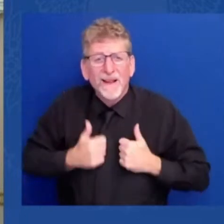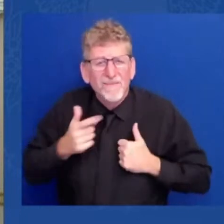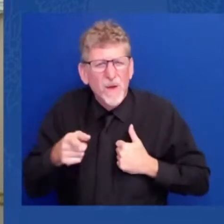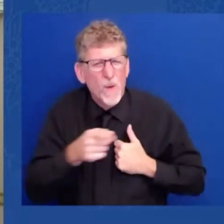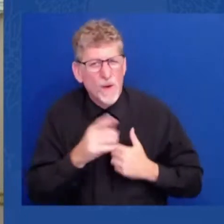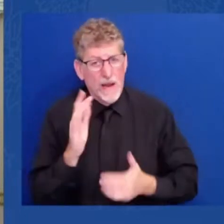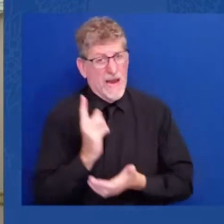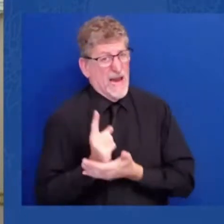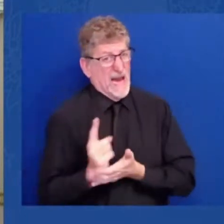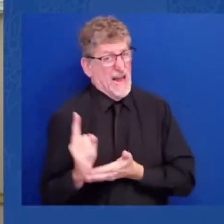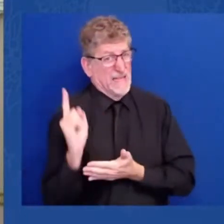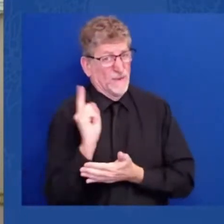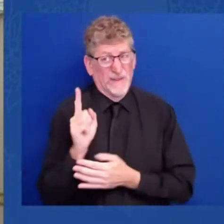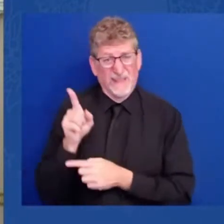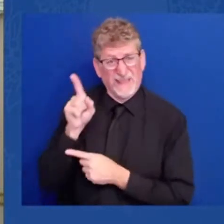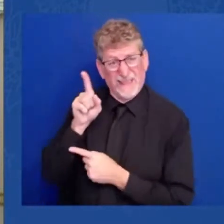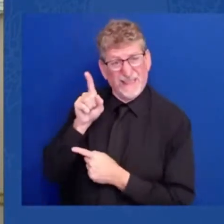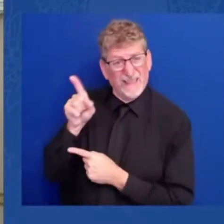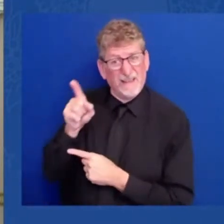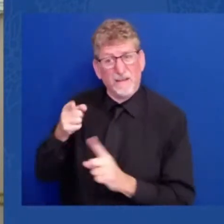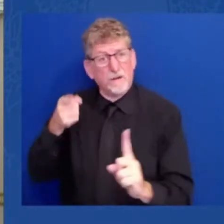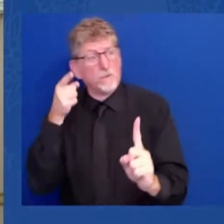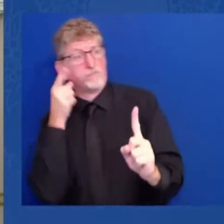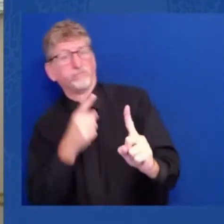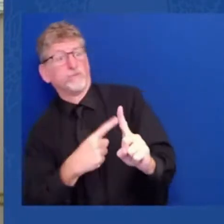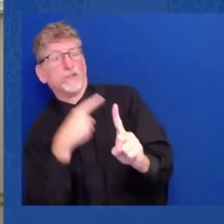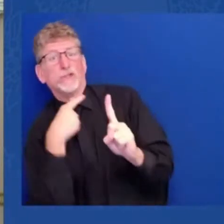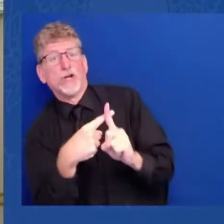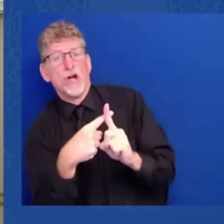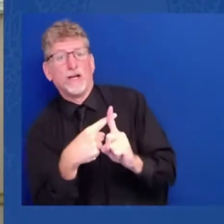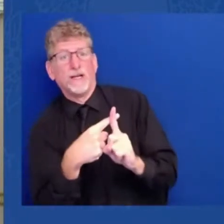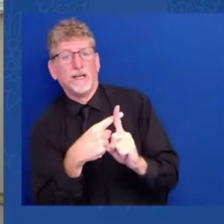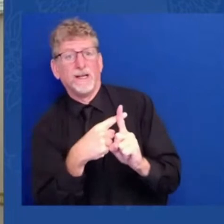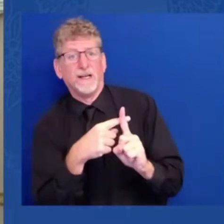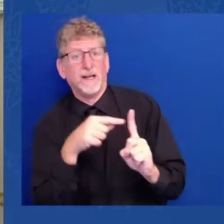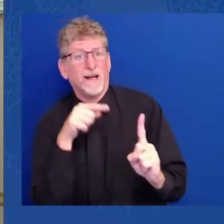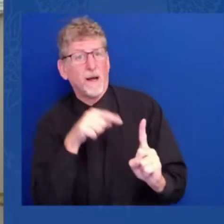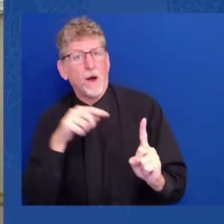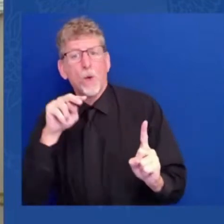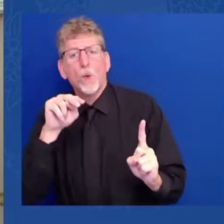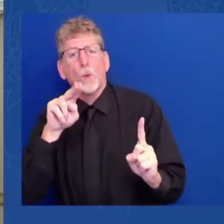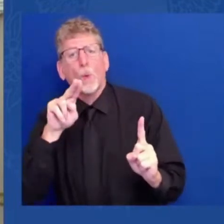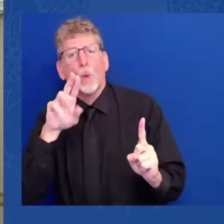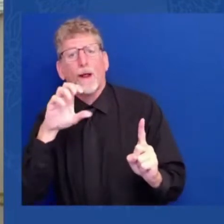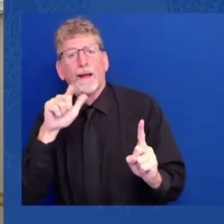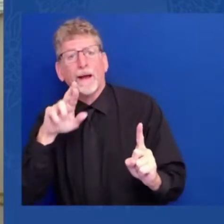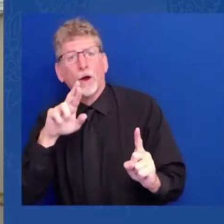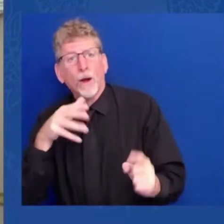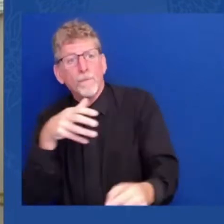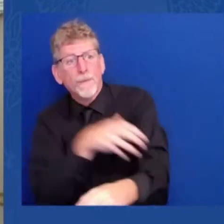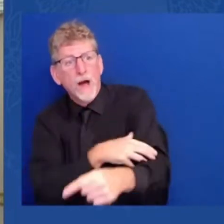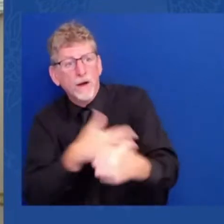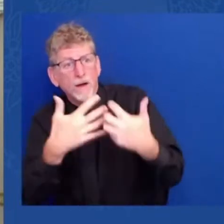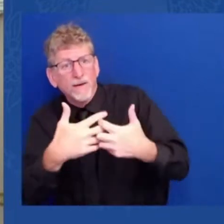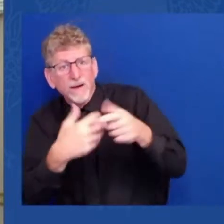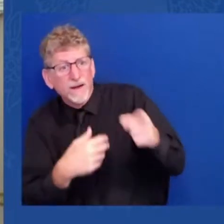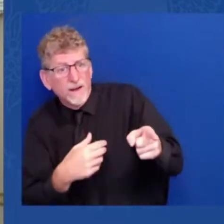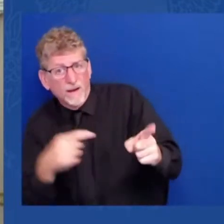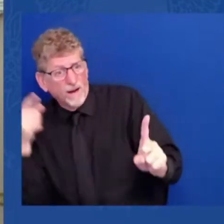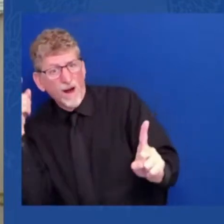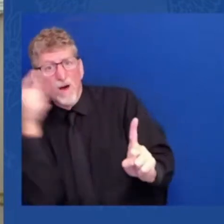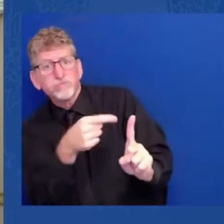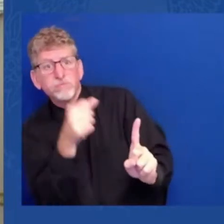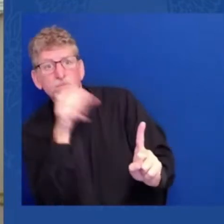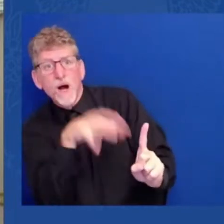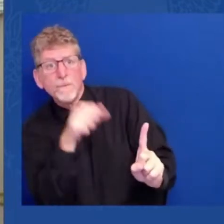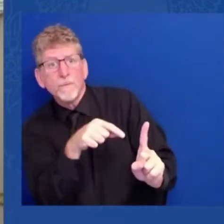nuclear meltdown. He has already turned 2 million Ukrainians into refugees. Russia may continue to